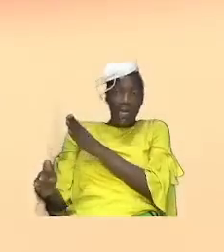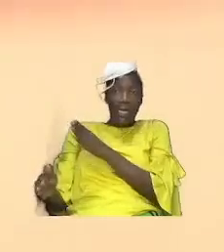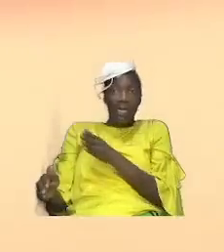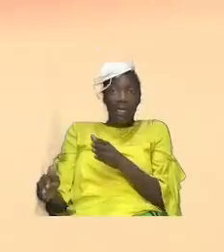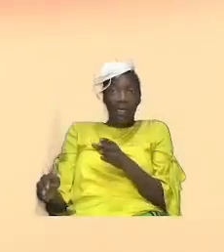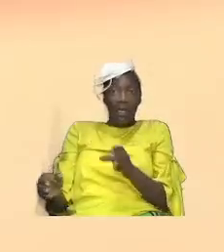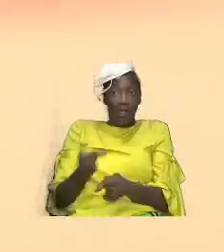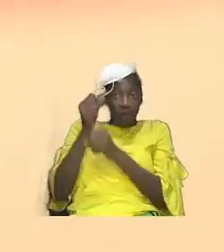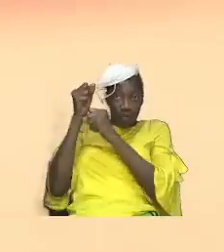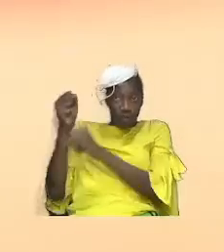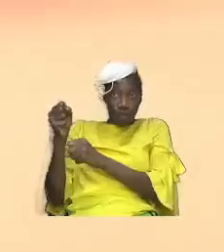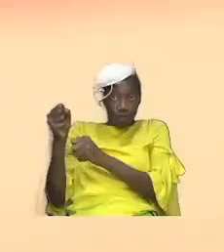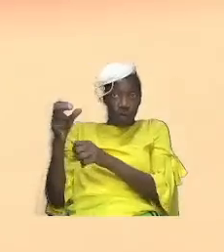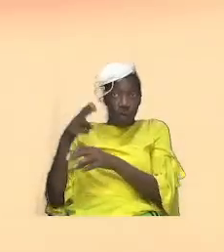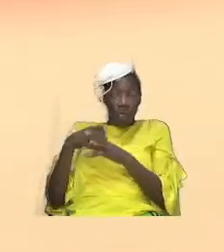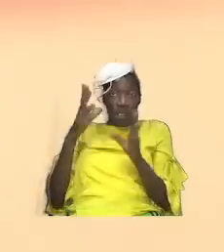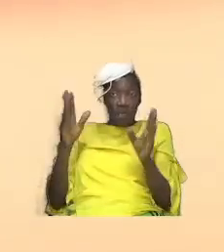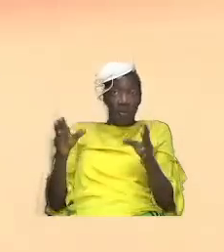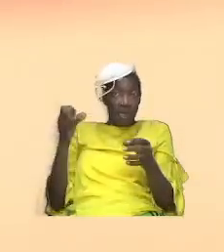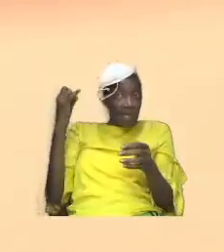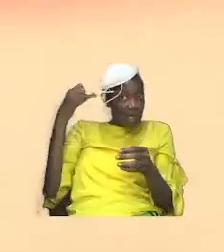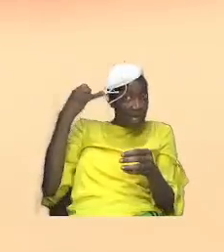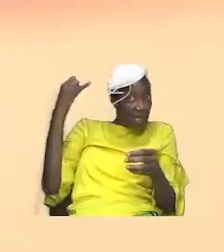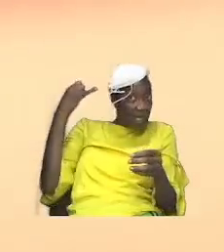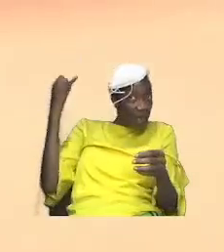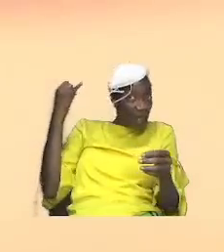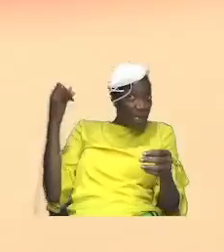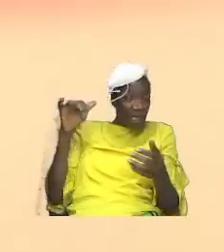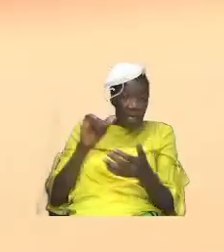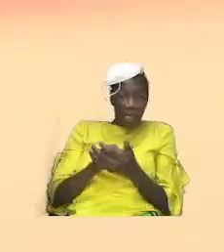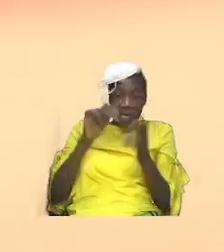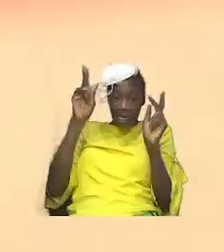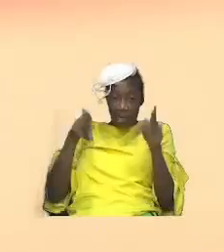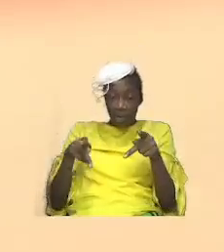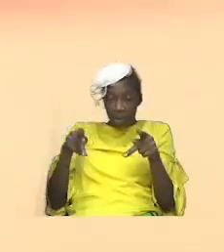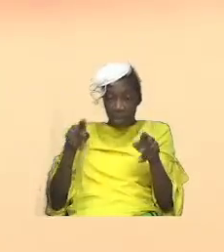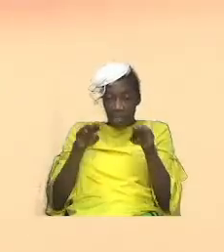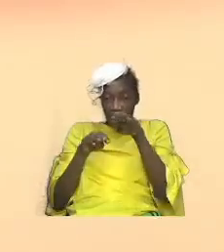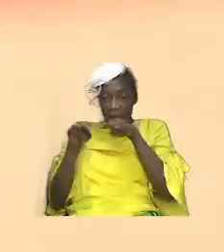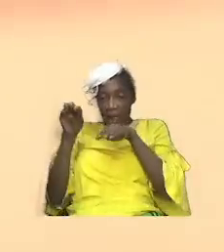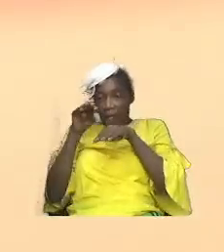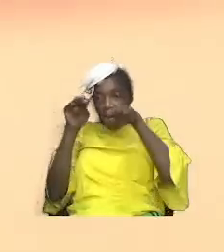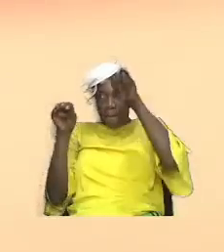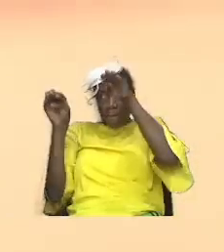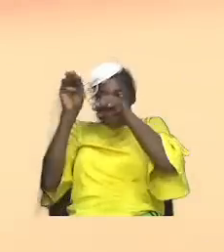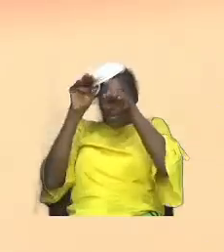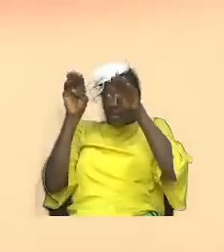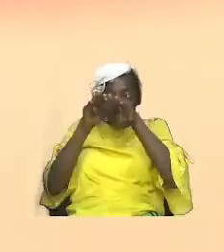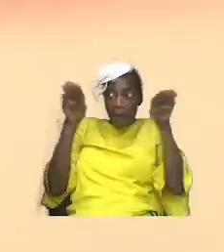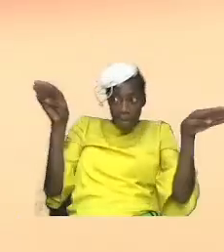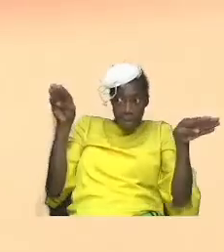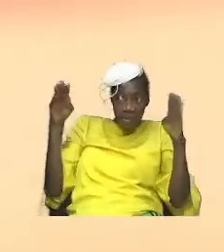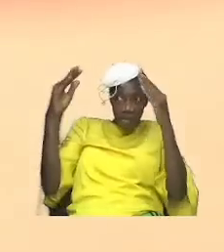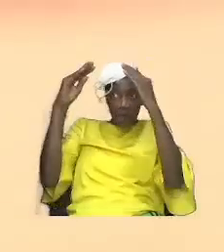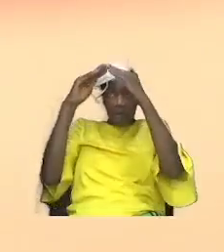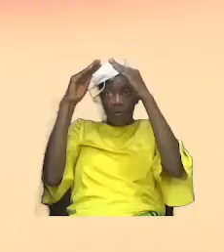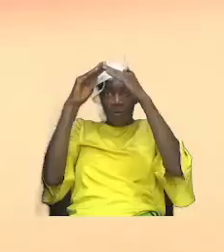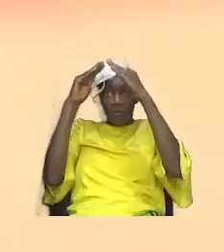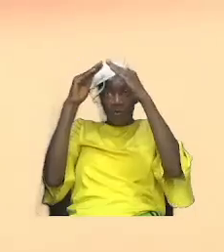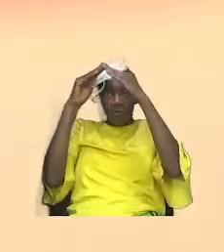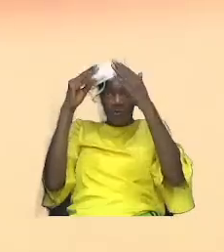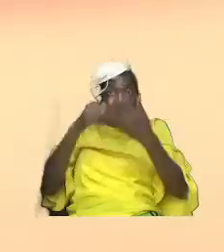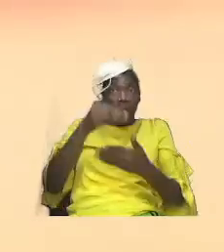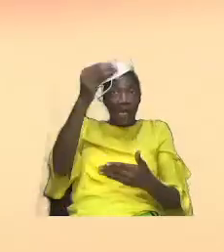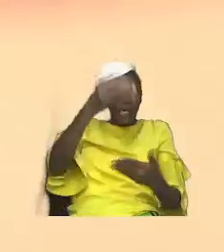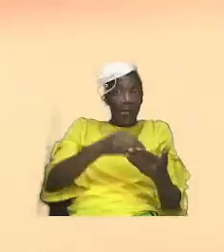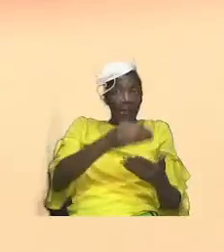solid as a rock. Just imagine now that person build this extensive, massive foundation, very